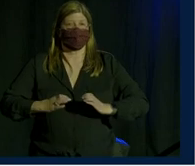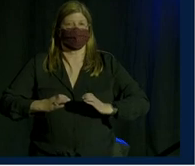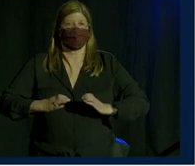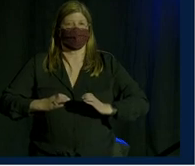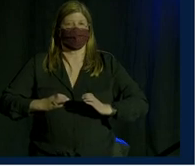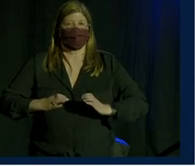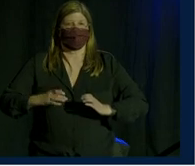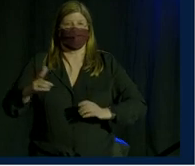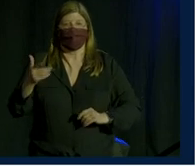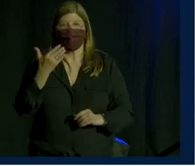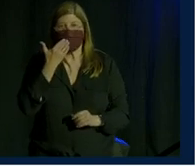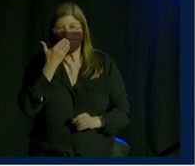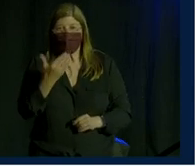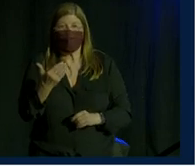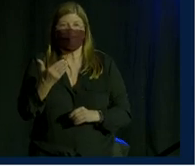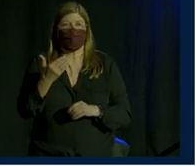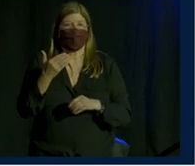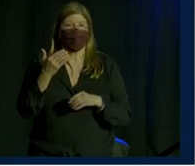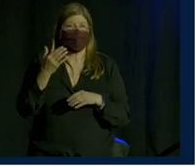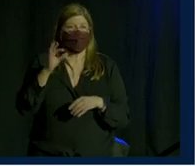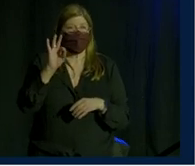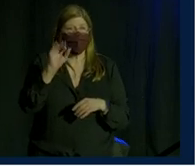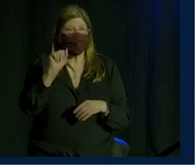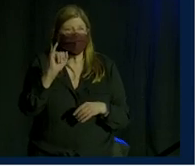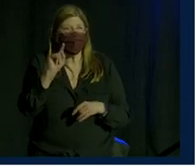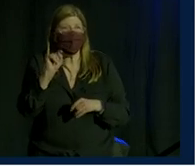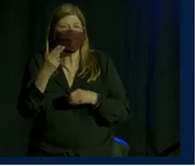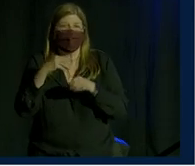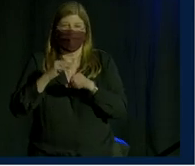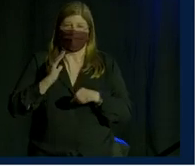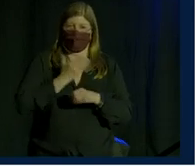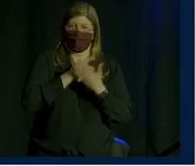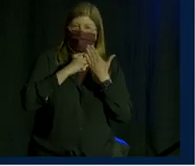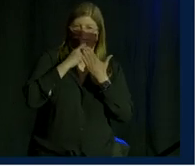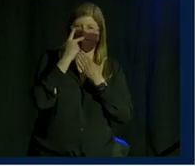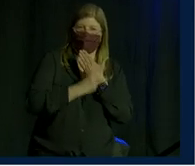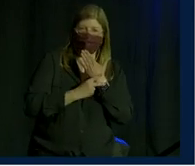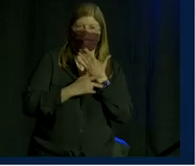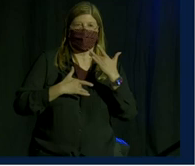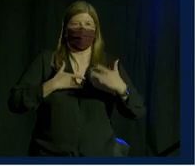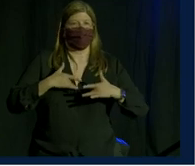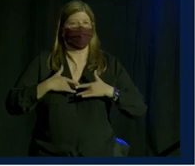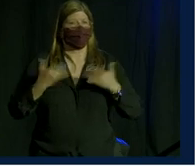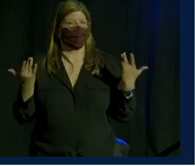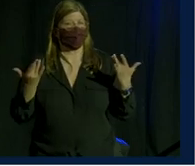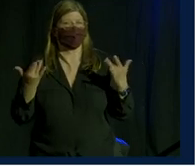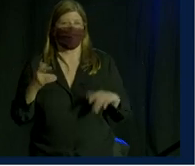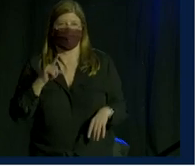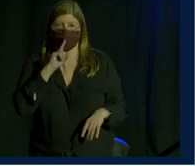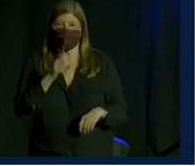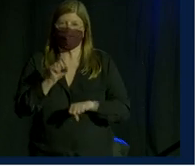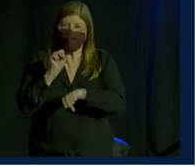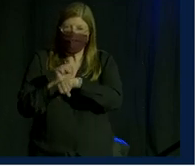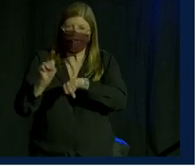us, in our program, and we're very, very excited to work with DC in this expanded partnership this year and beyond.